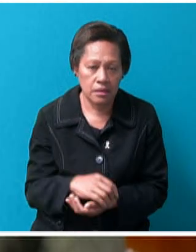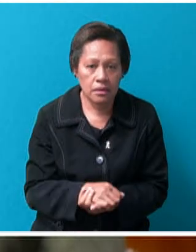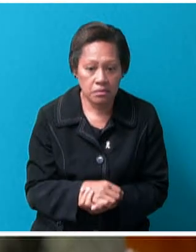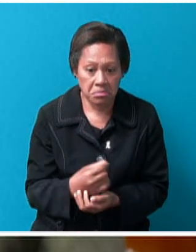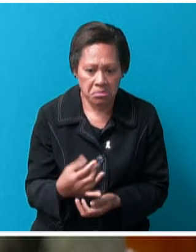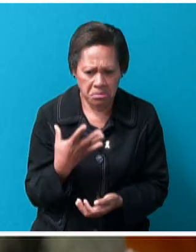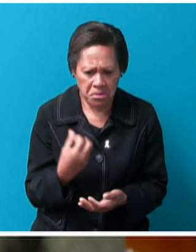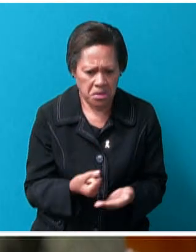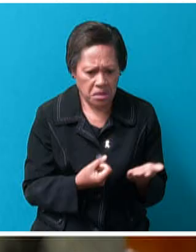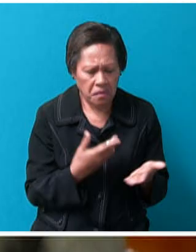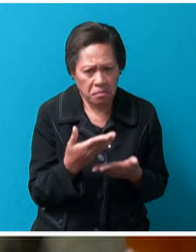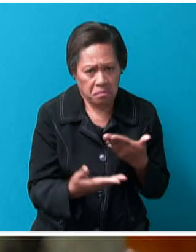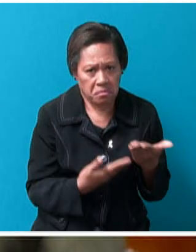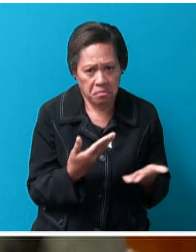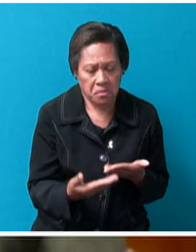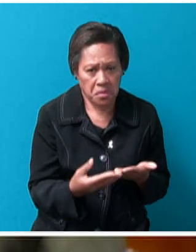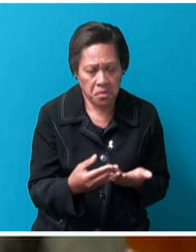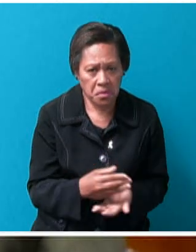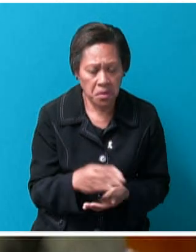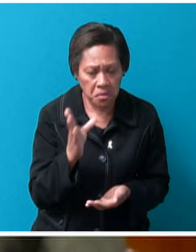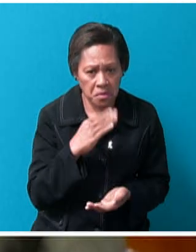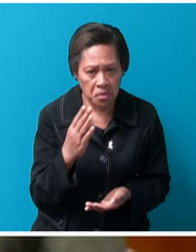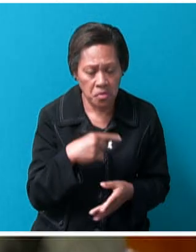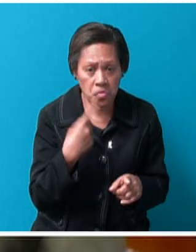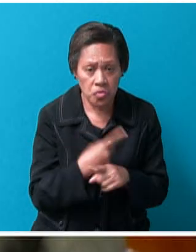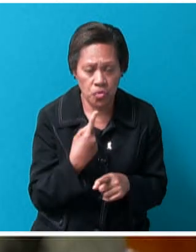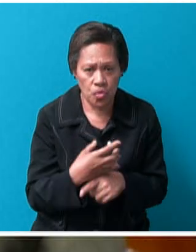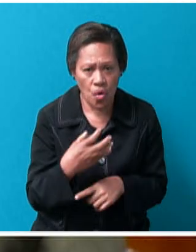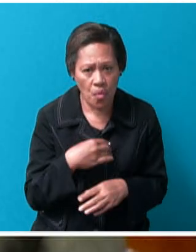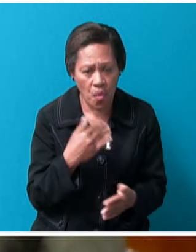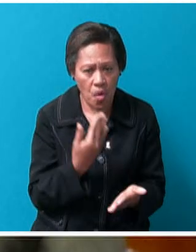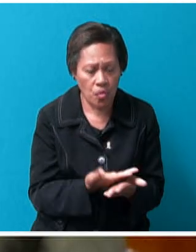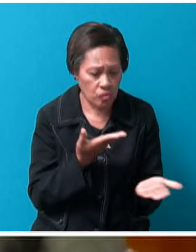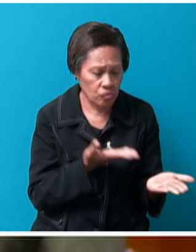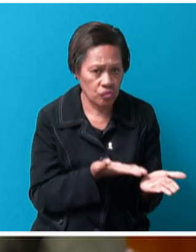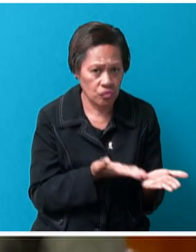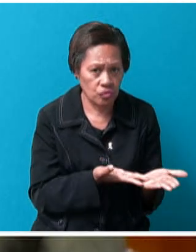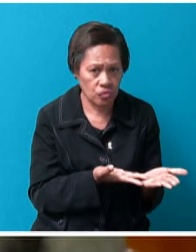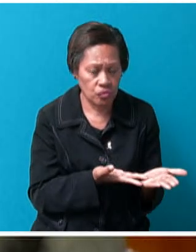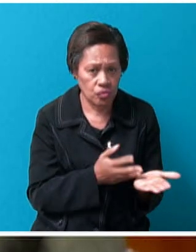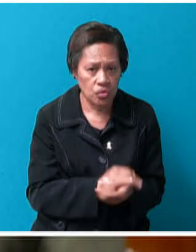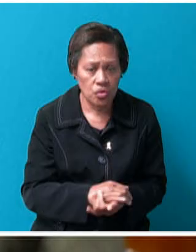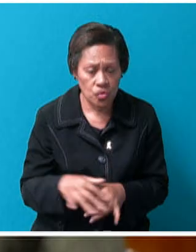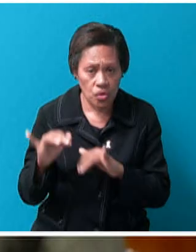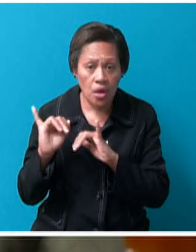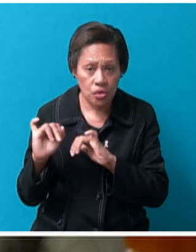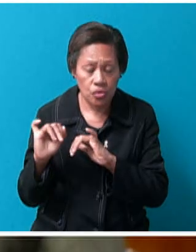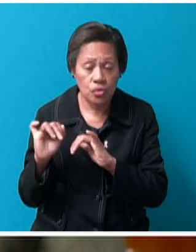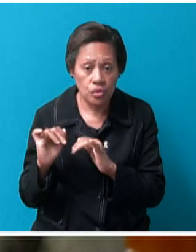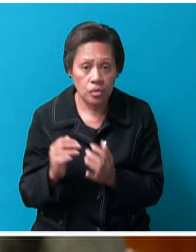addressed, and I can talk more of that, but at this point in time,